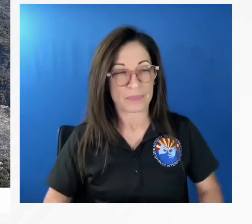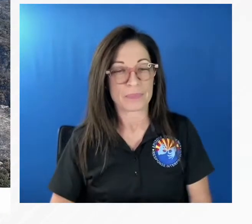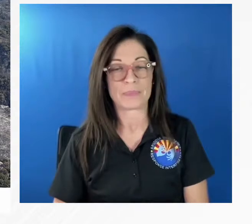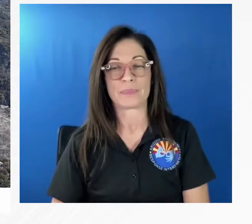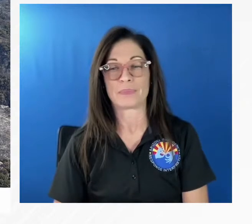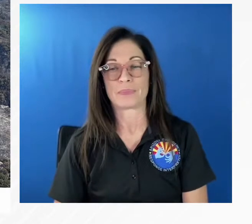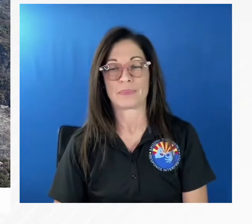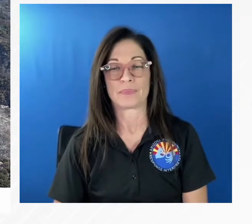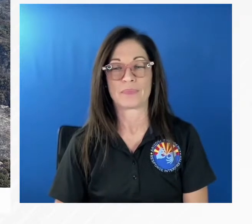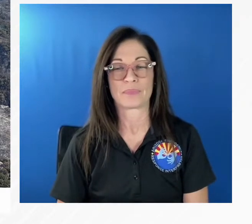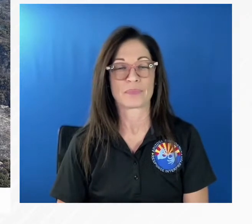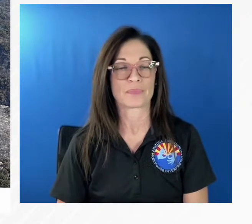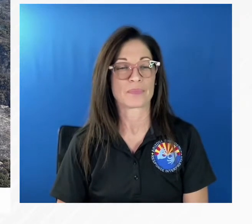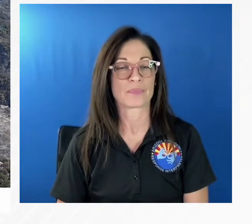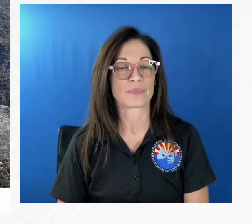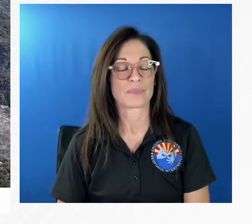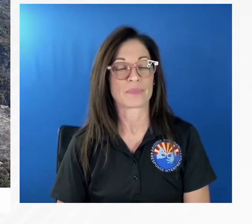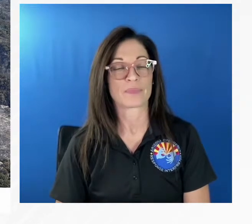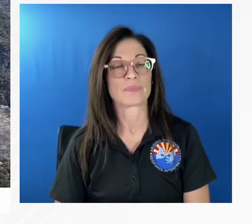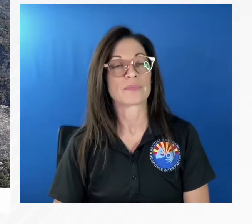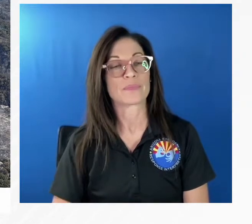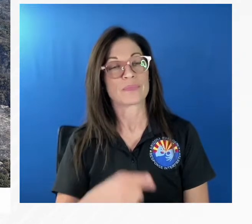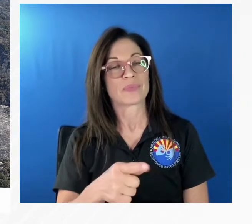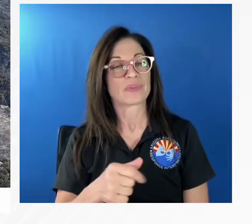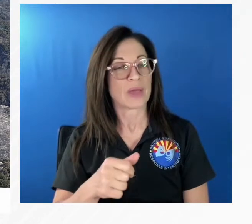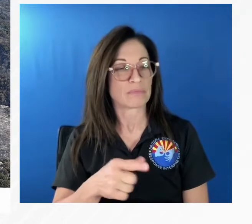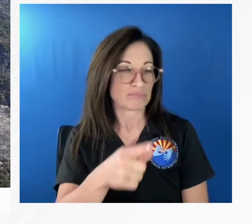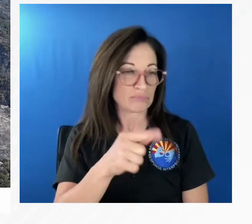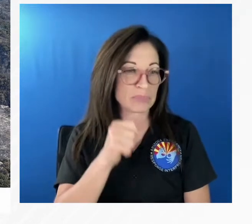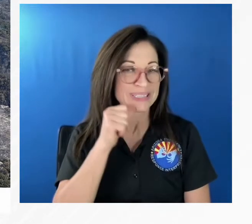So this was taken just the other day, or yesterday,